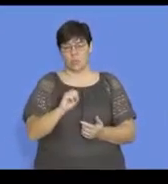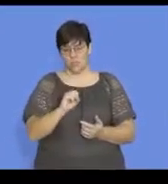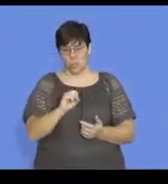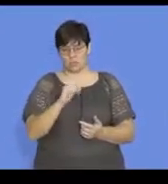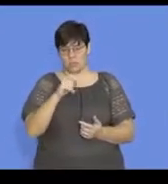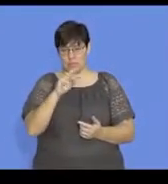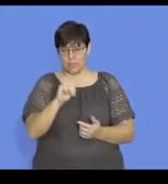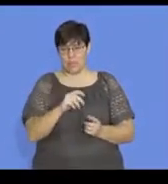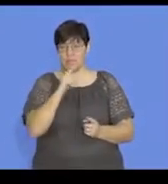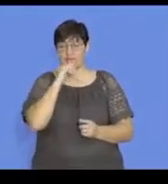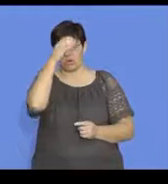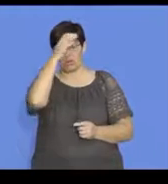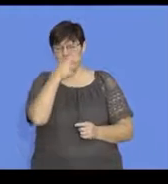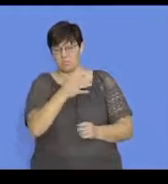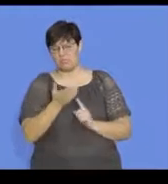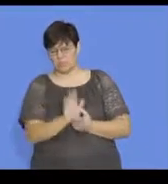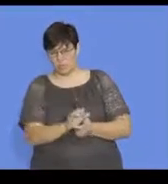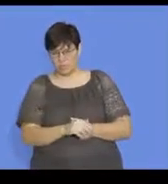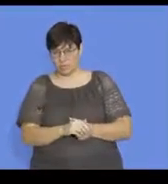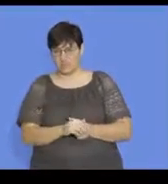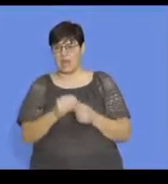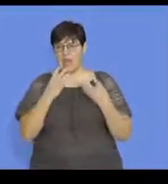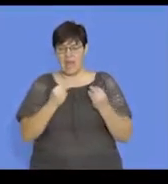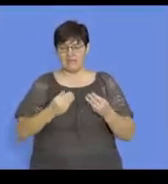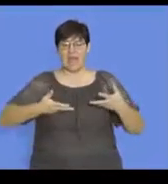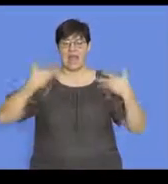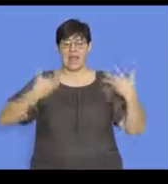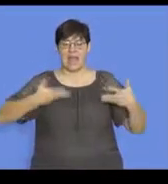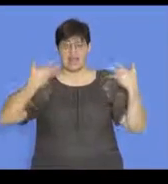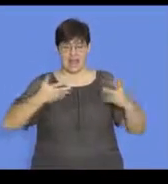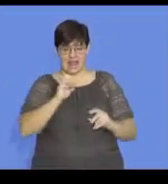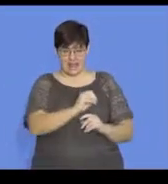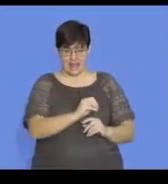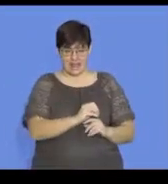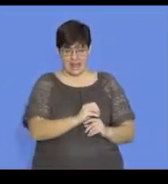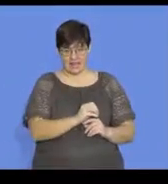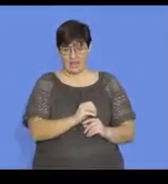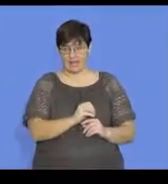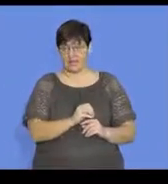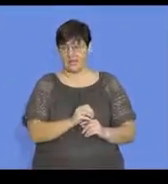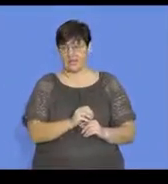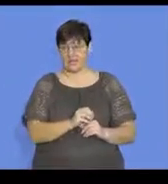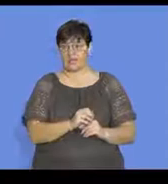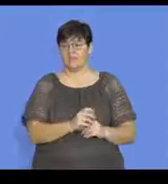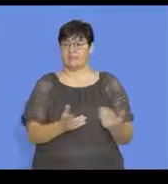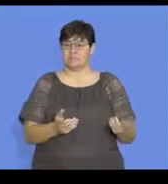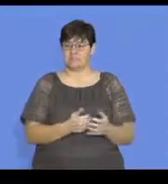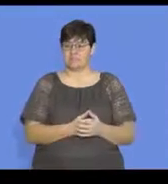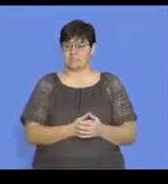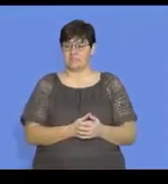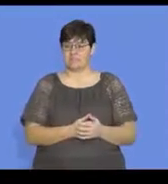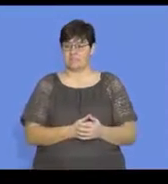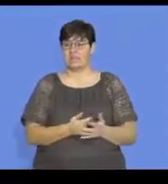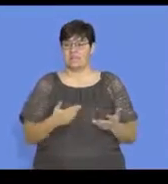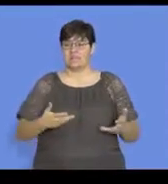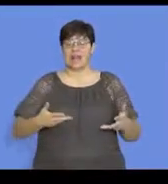the concept that it's got air sacs, that the pollen could have the thing over here, air sacs. And what do the air